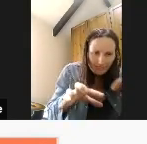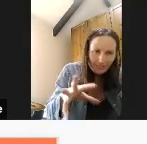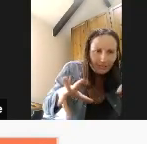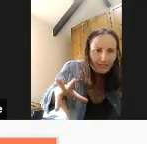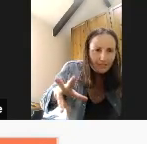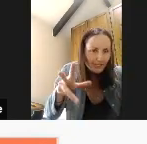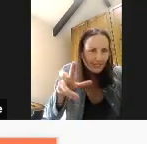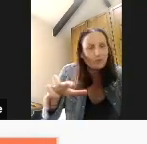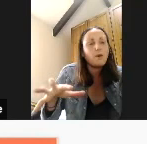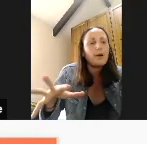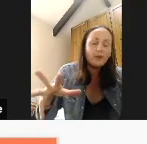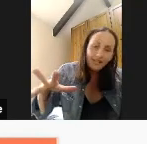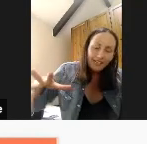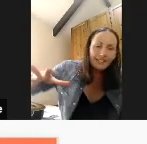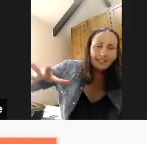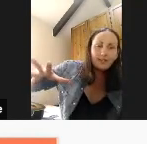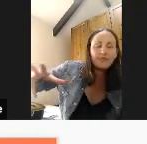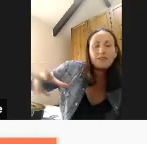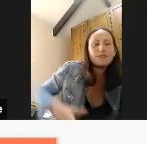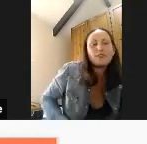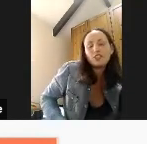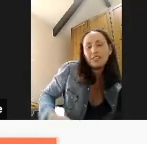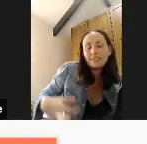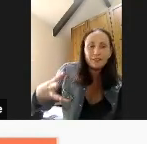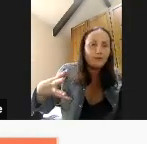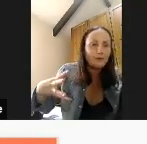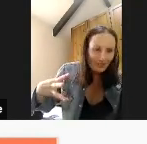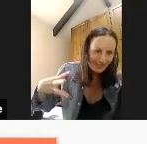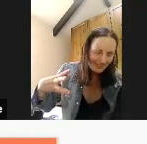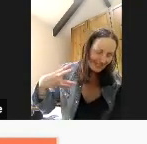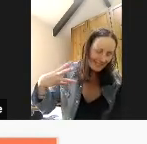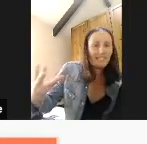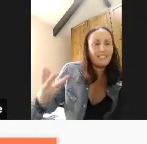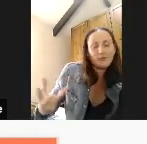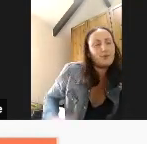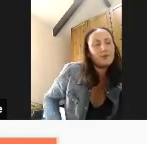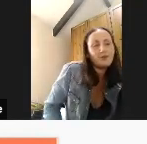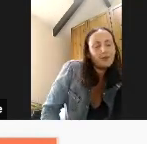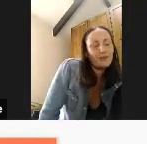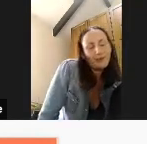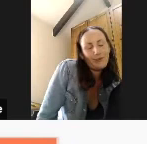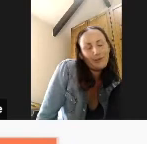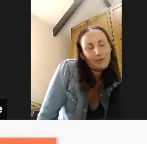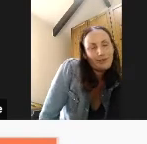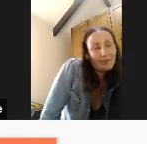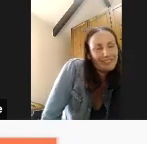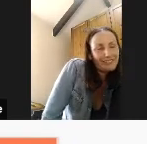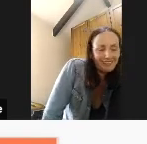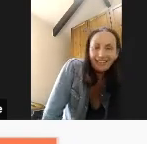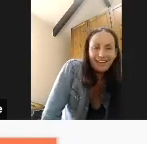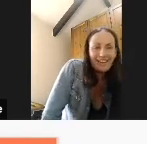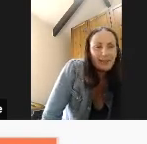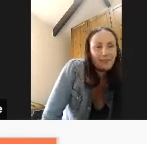this mycelial interconnected web infrastructure that is self-organizing and playing a supportive role to the world around